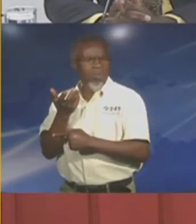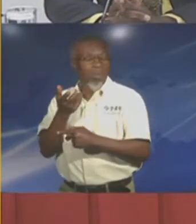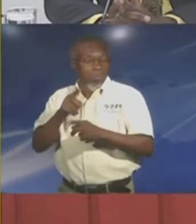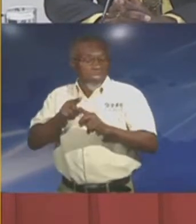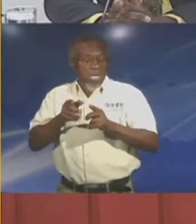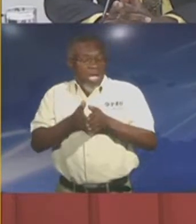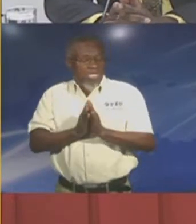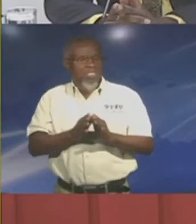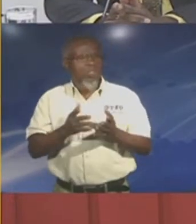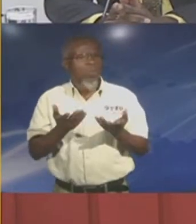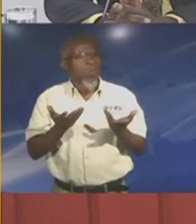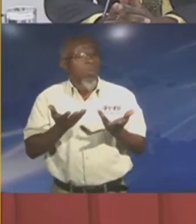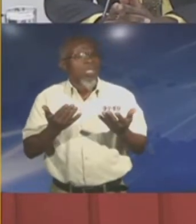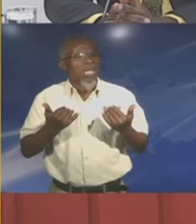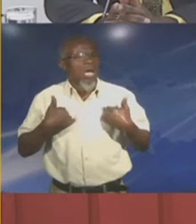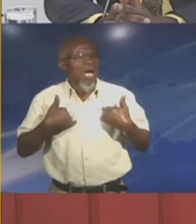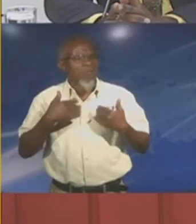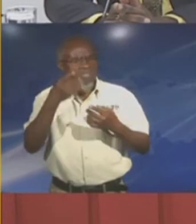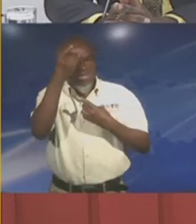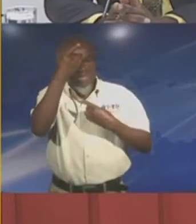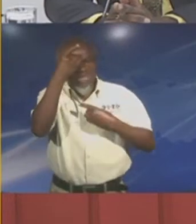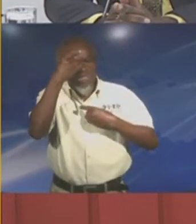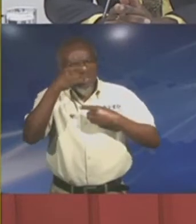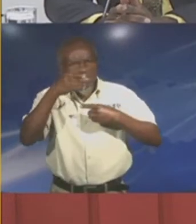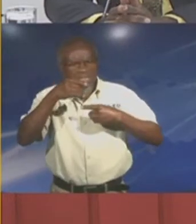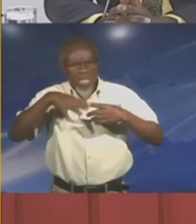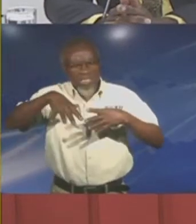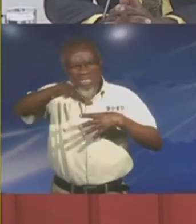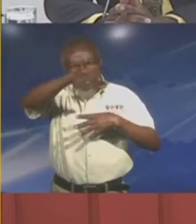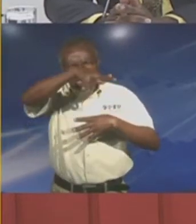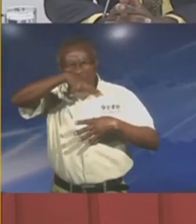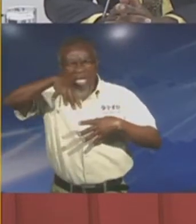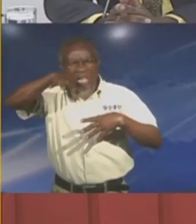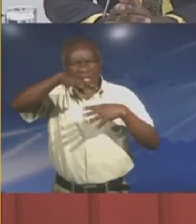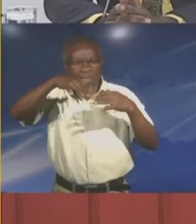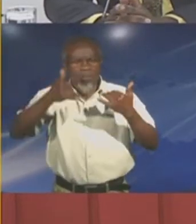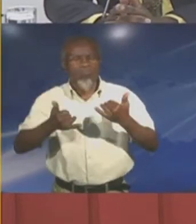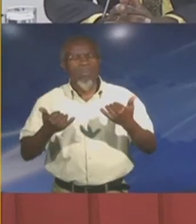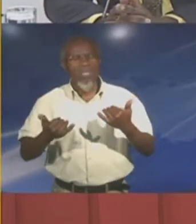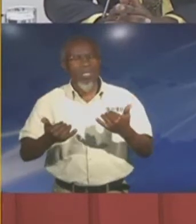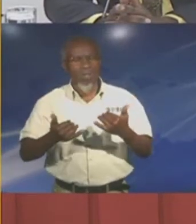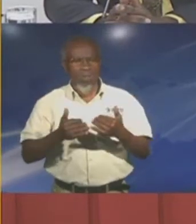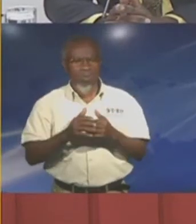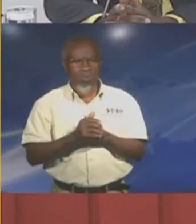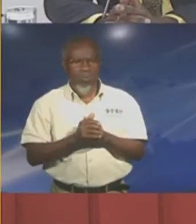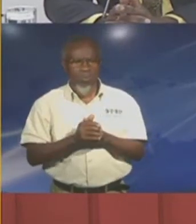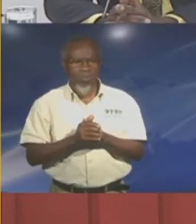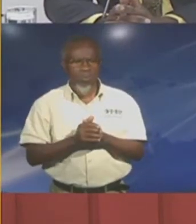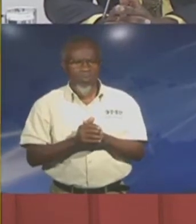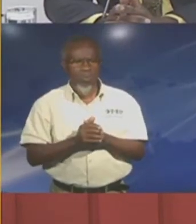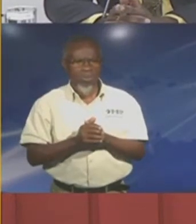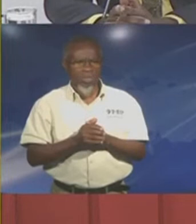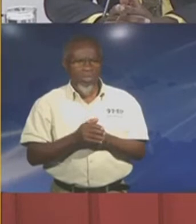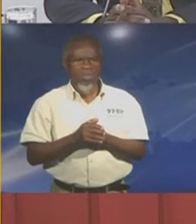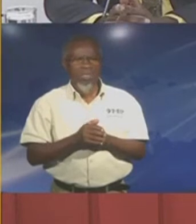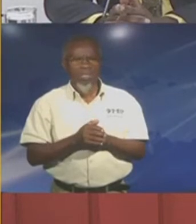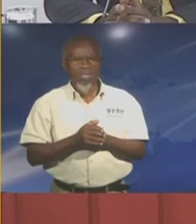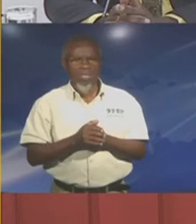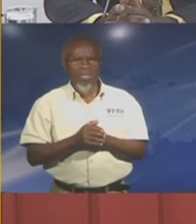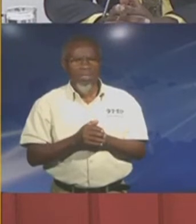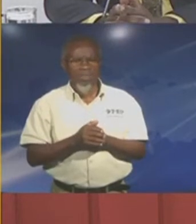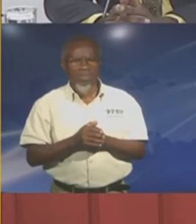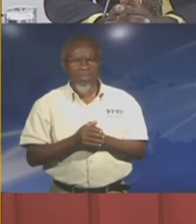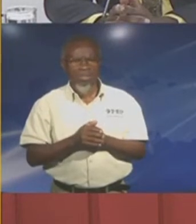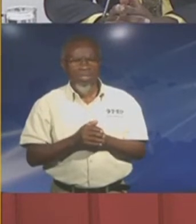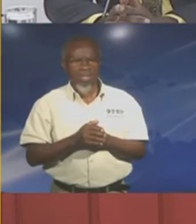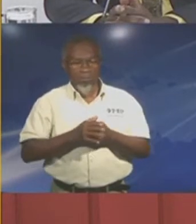circulation right now? What illnesses do we have in circulation right now? What are their prevalence? And how did the reopening and the removal of